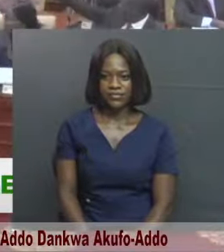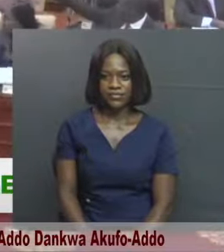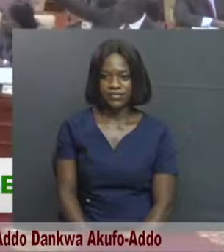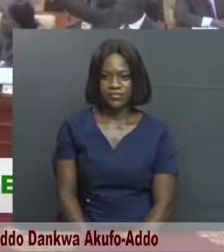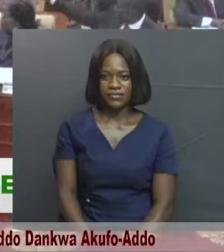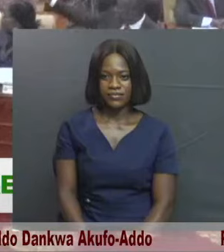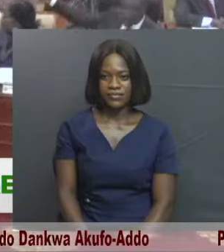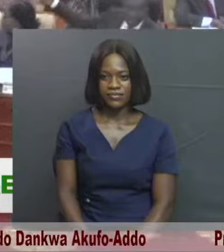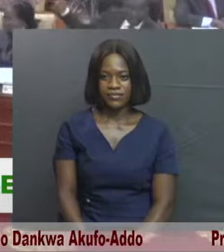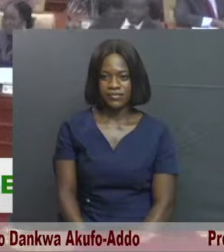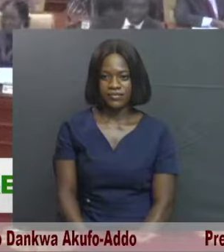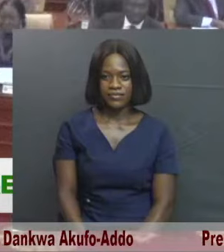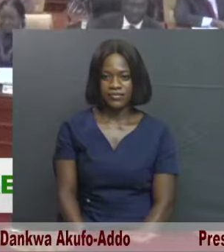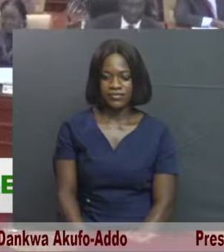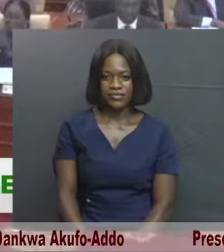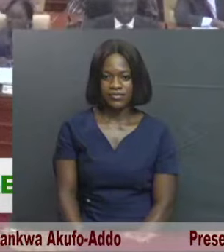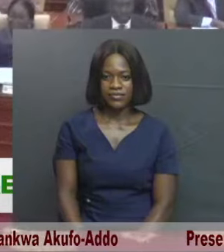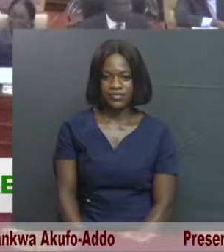we